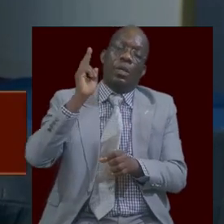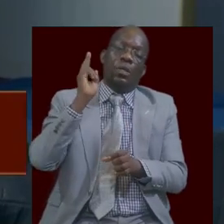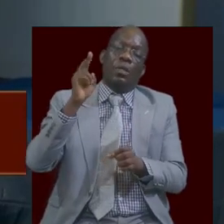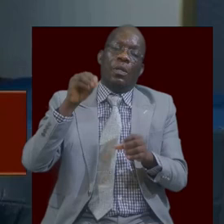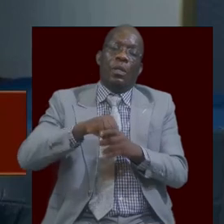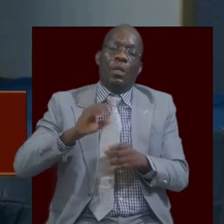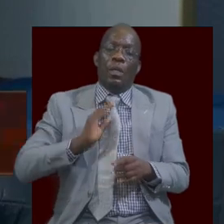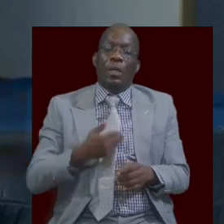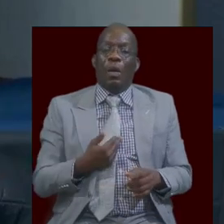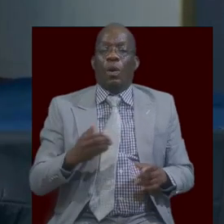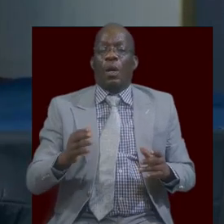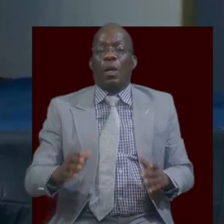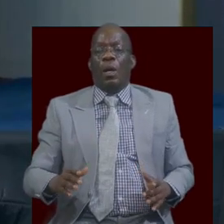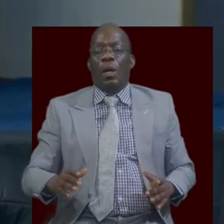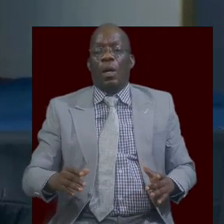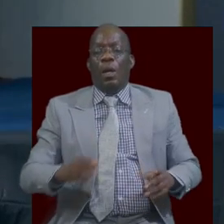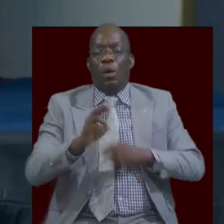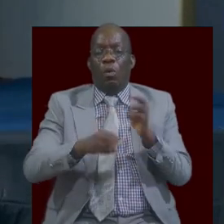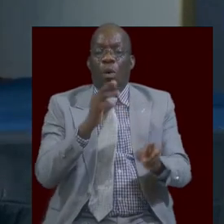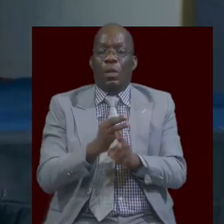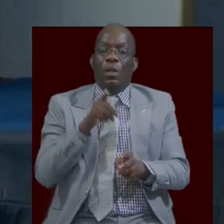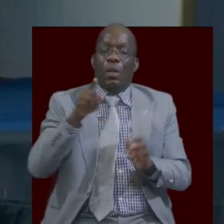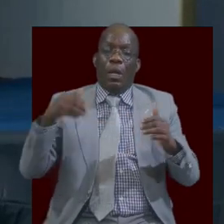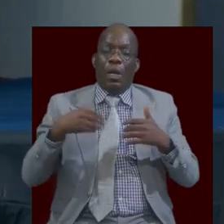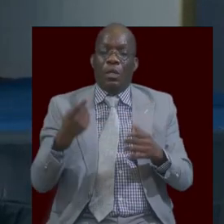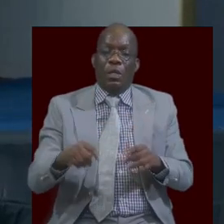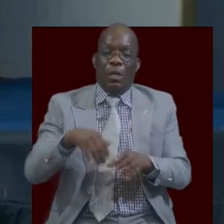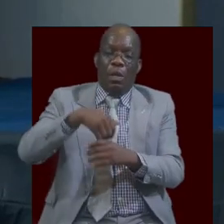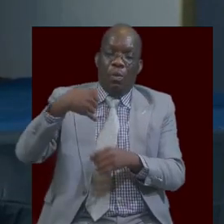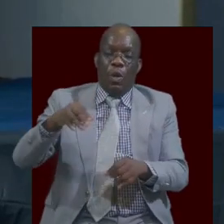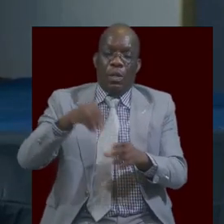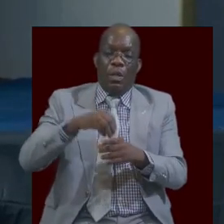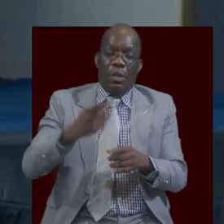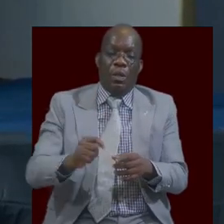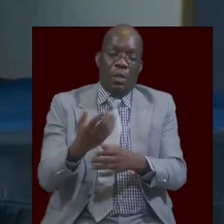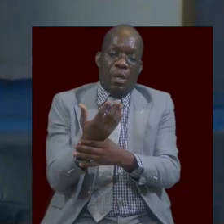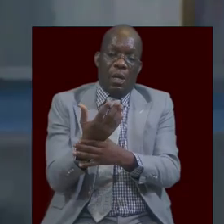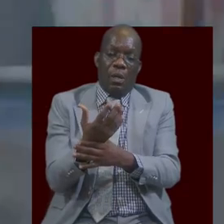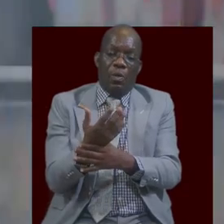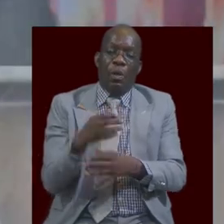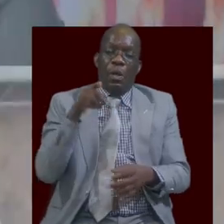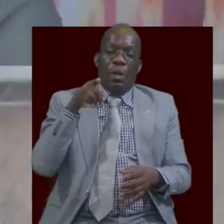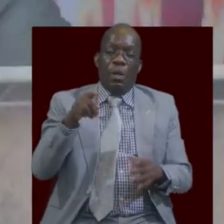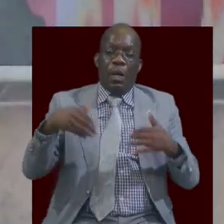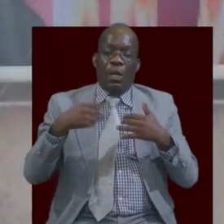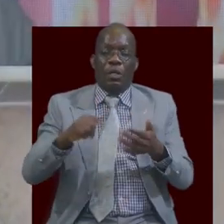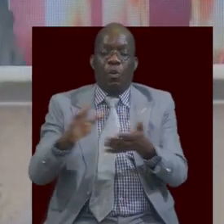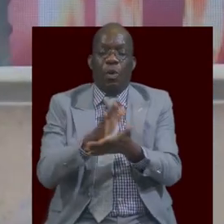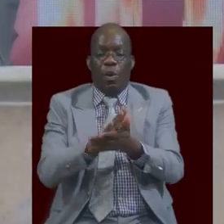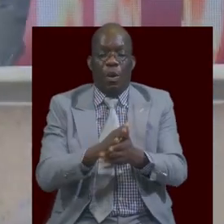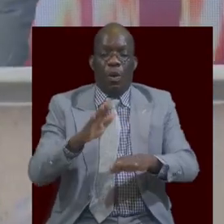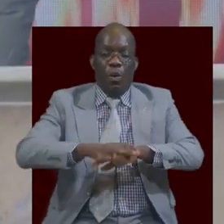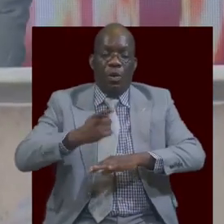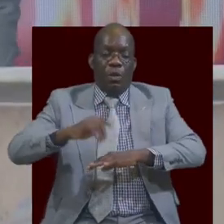the pen in hand. He has the paper on the desk, on the table. And he's